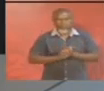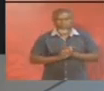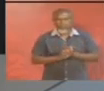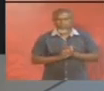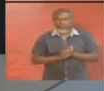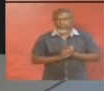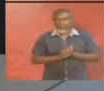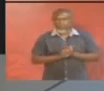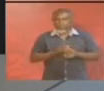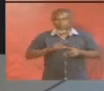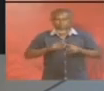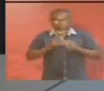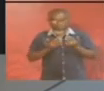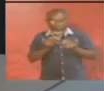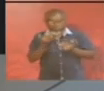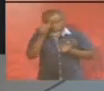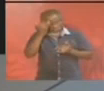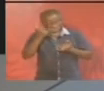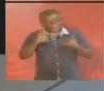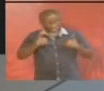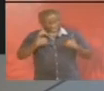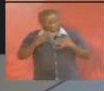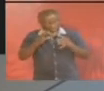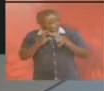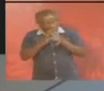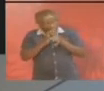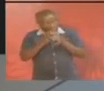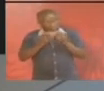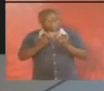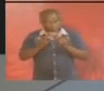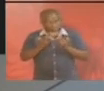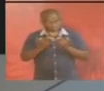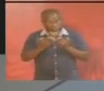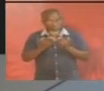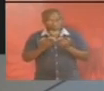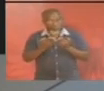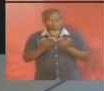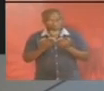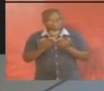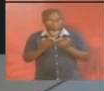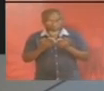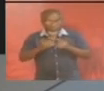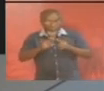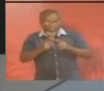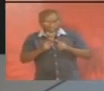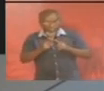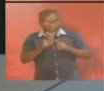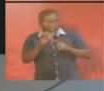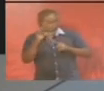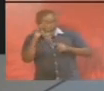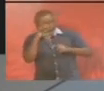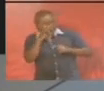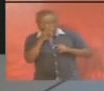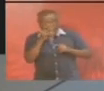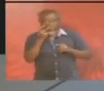link between the vaccine and a very rare but serious adverse effect having to do with a specific type of